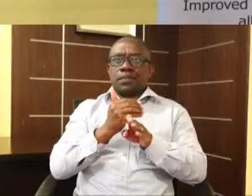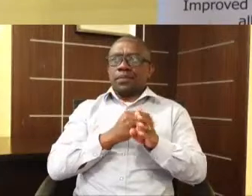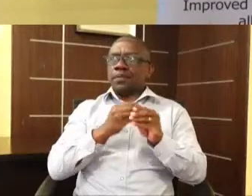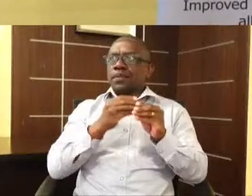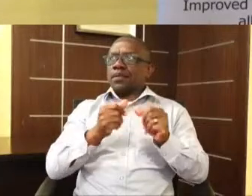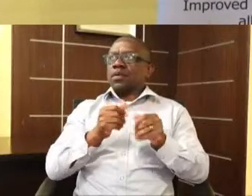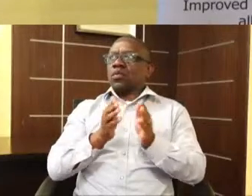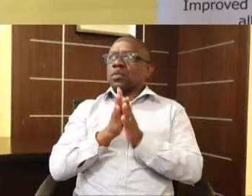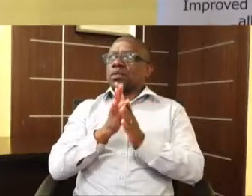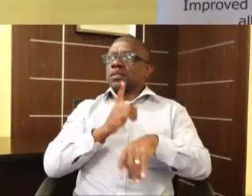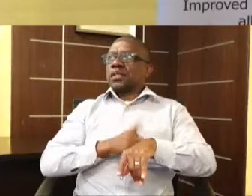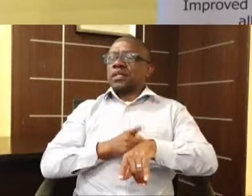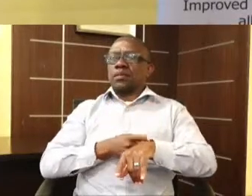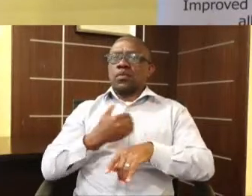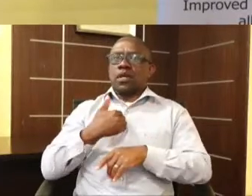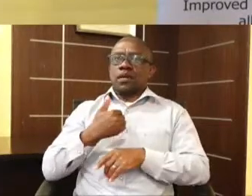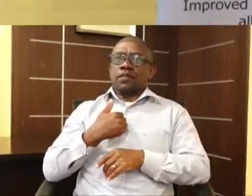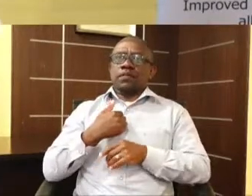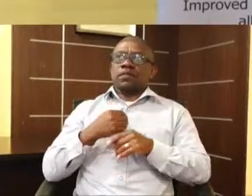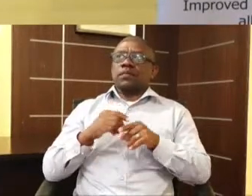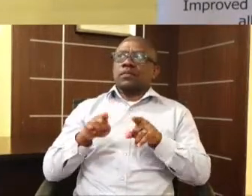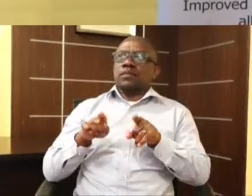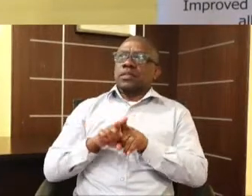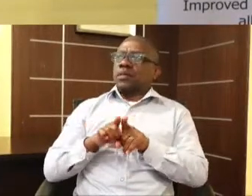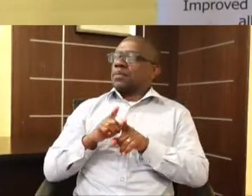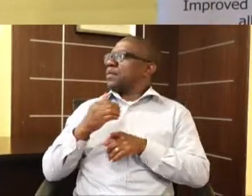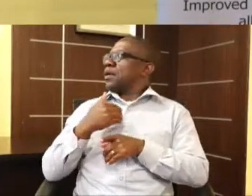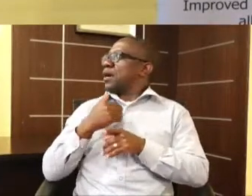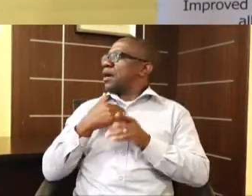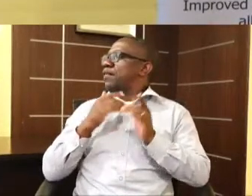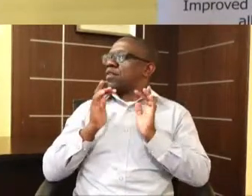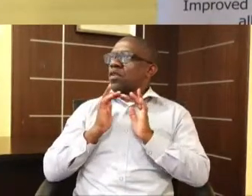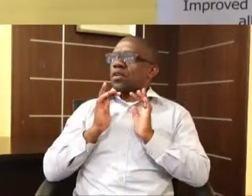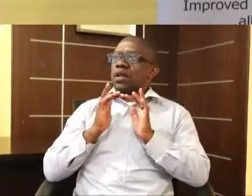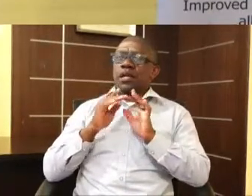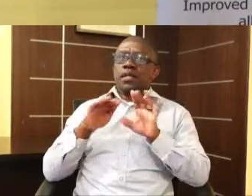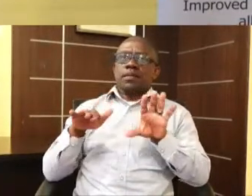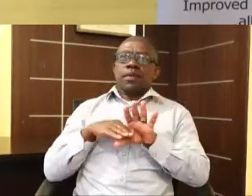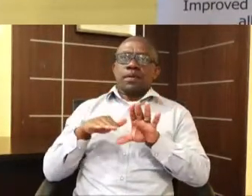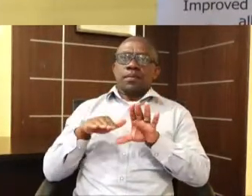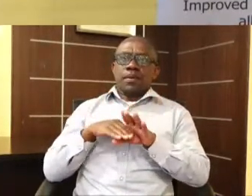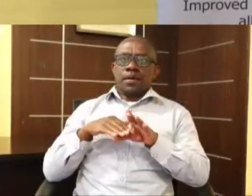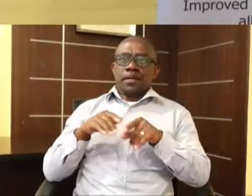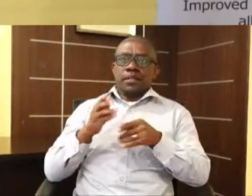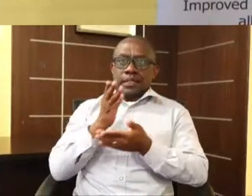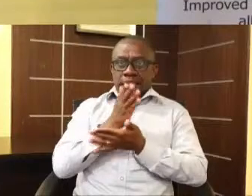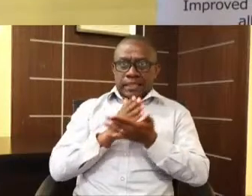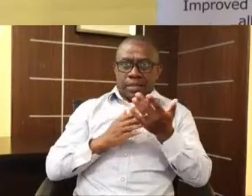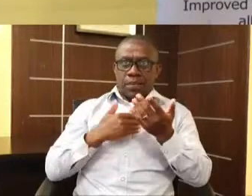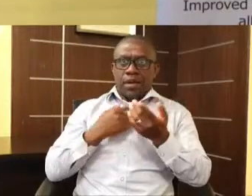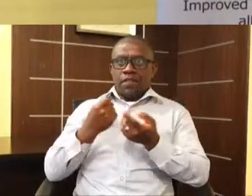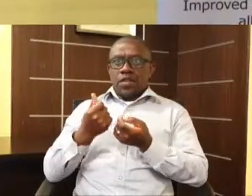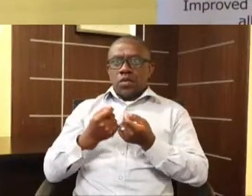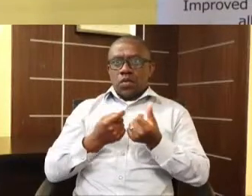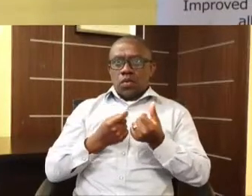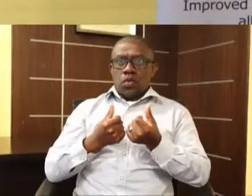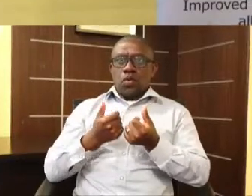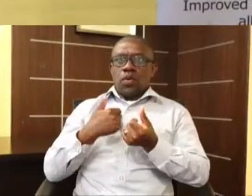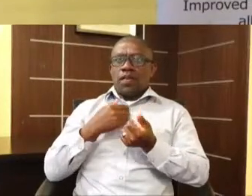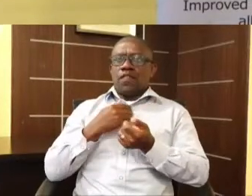the time that we have. Our online members, I've been told there are a few who have not dropped out.